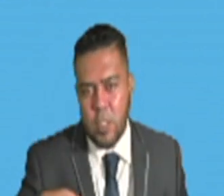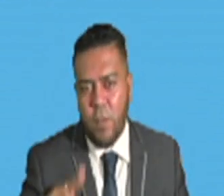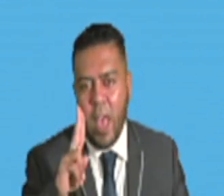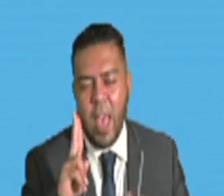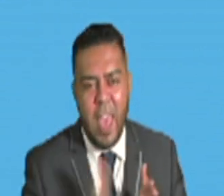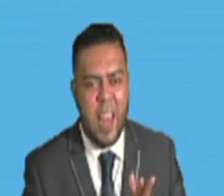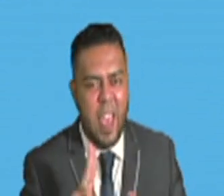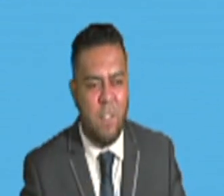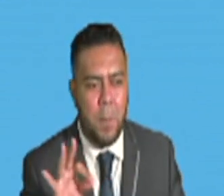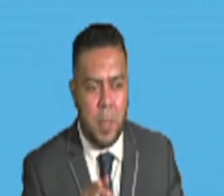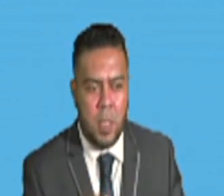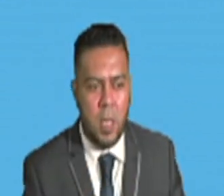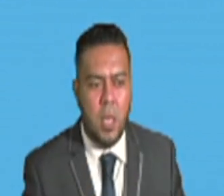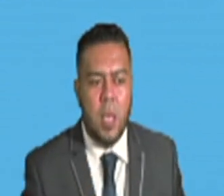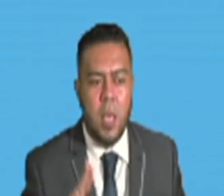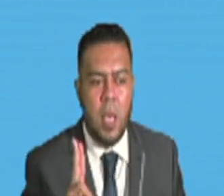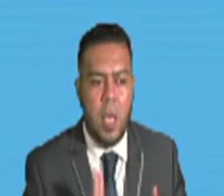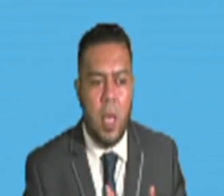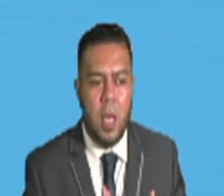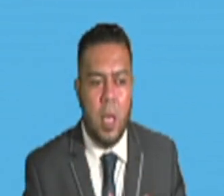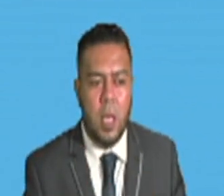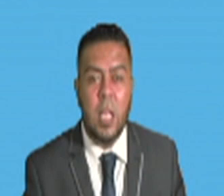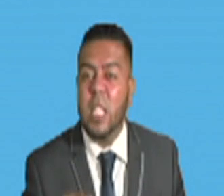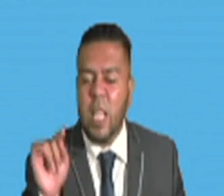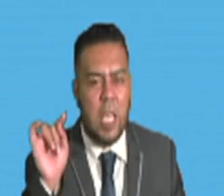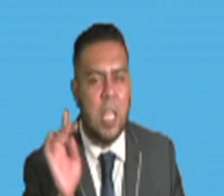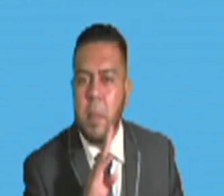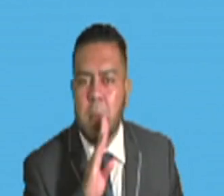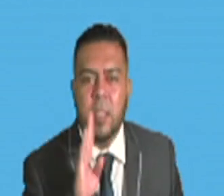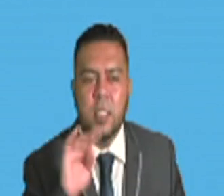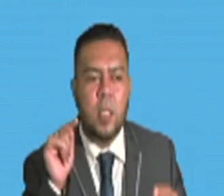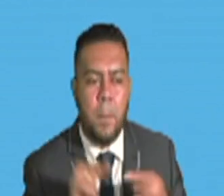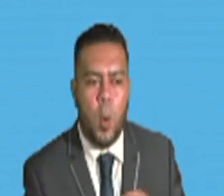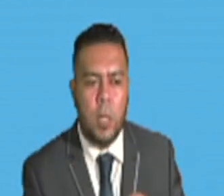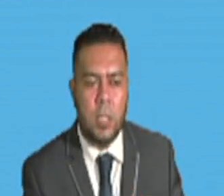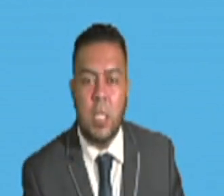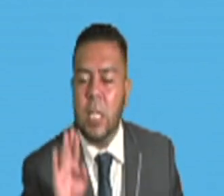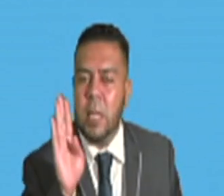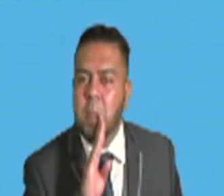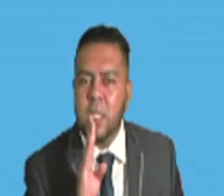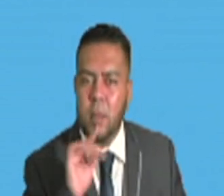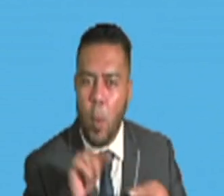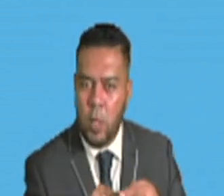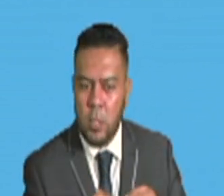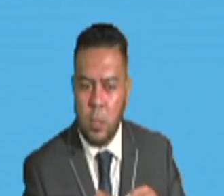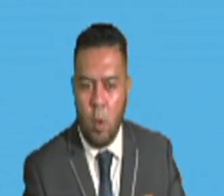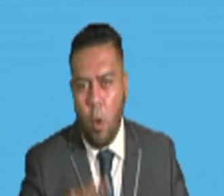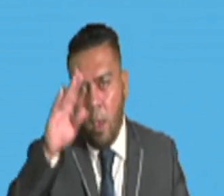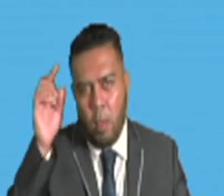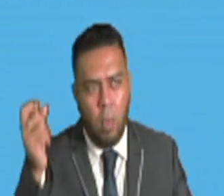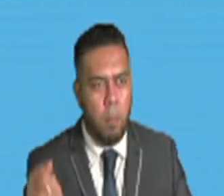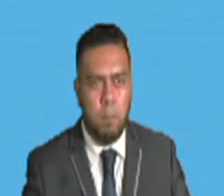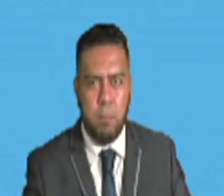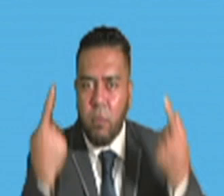NFP cannot be called a Bulangi party. He missed the point. He missed the point. The point that the Honourable